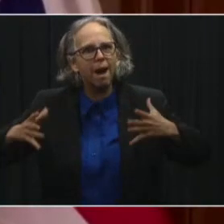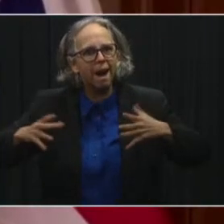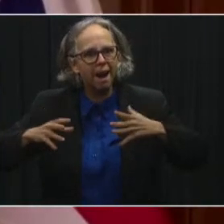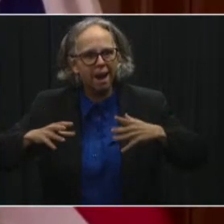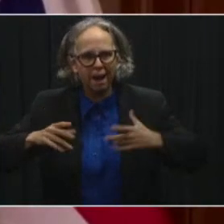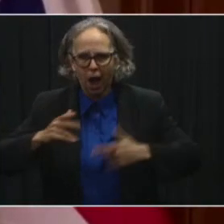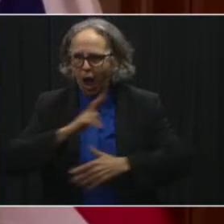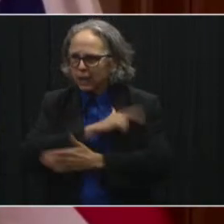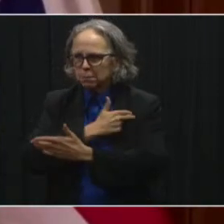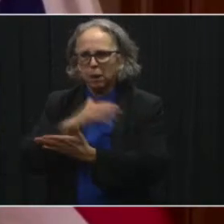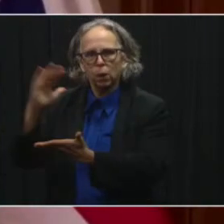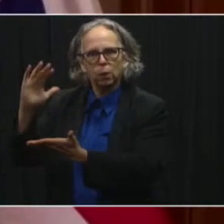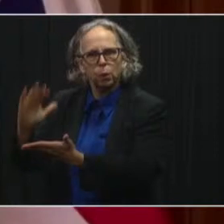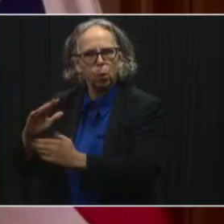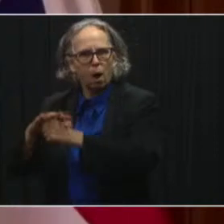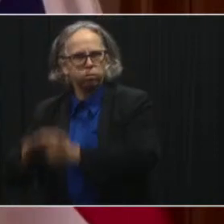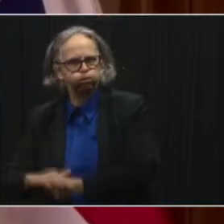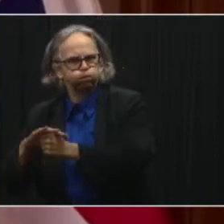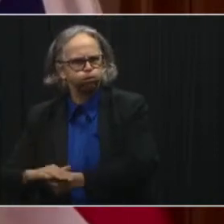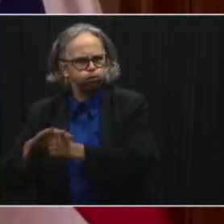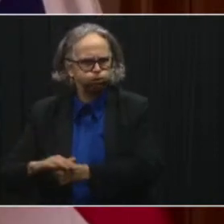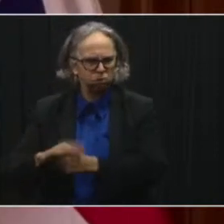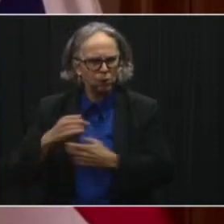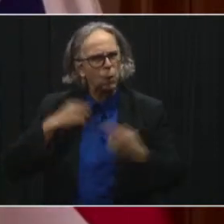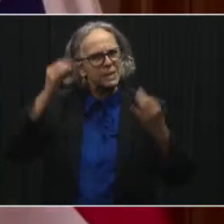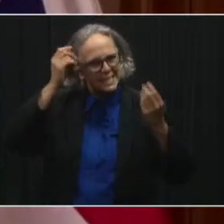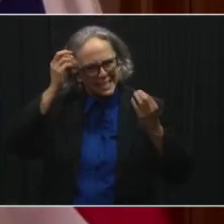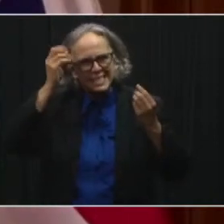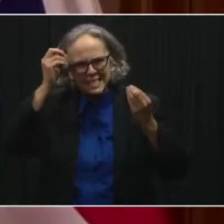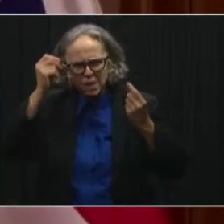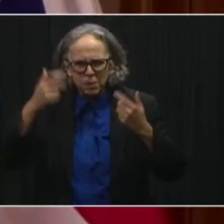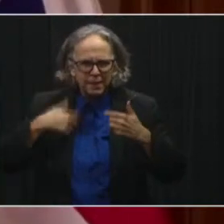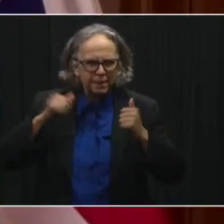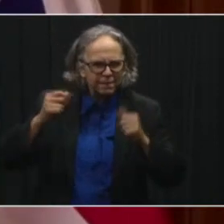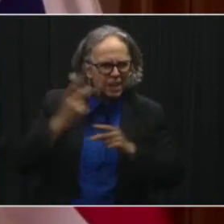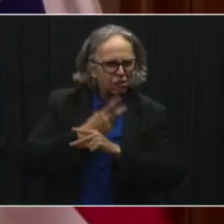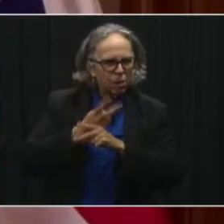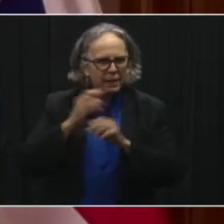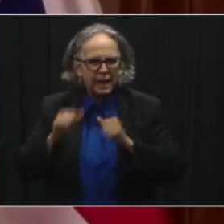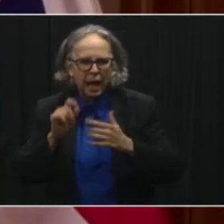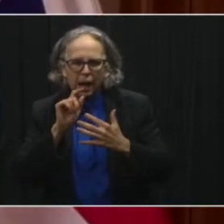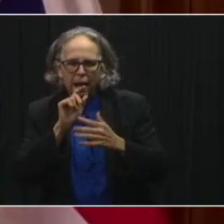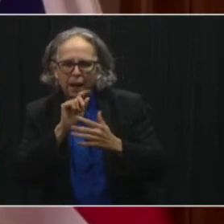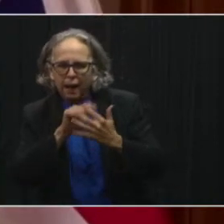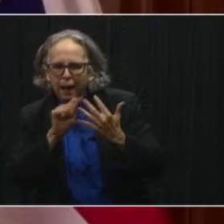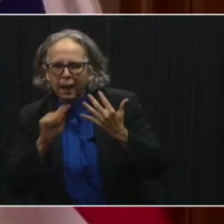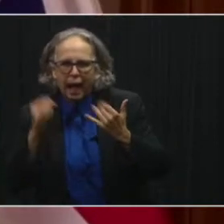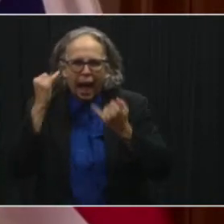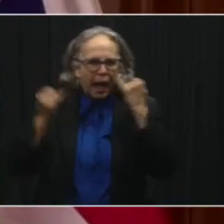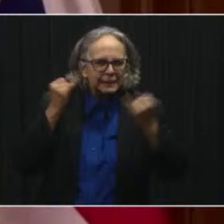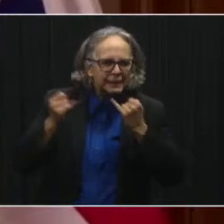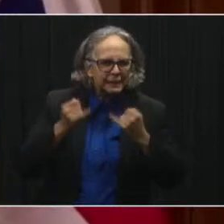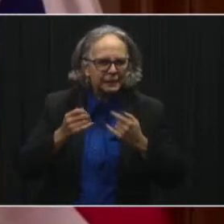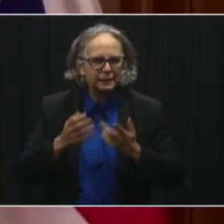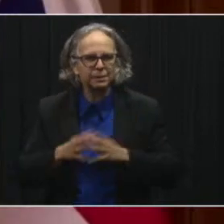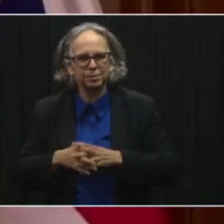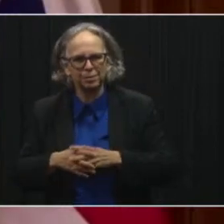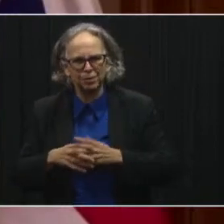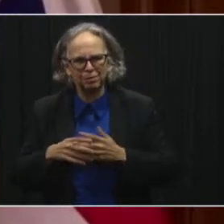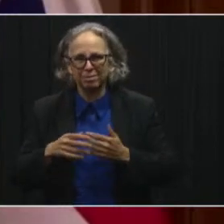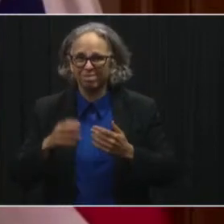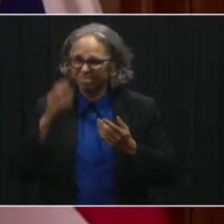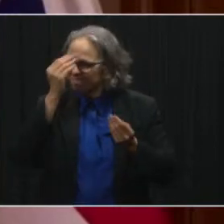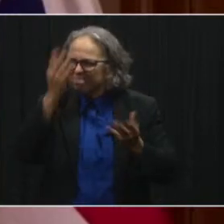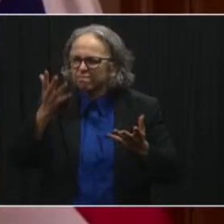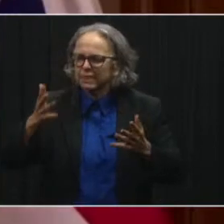of other options, and it worked exceedingly well for about 14 days. It was just